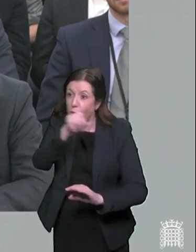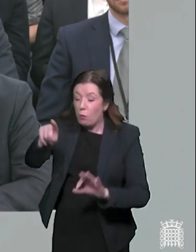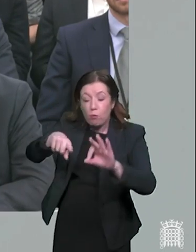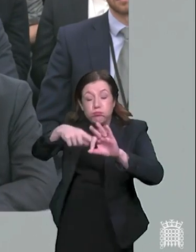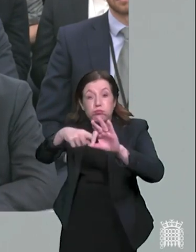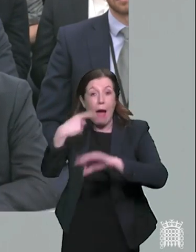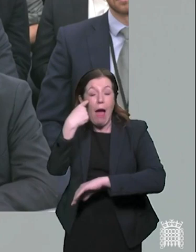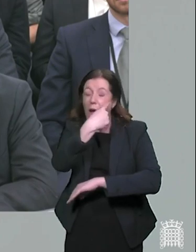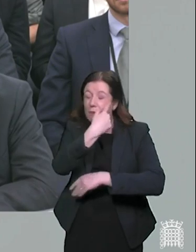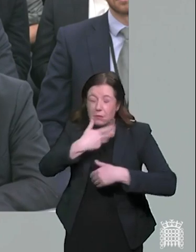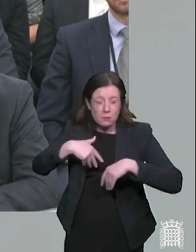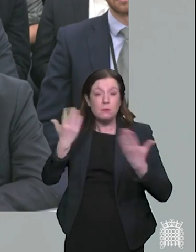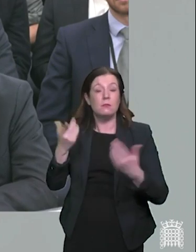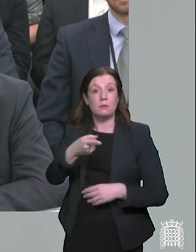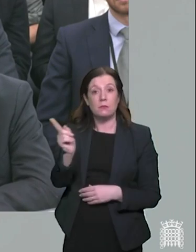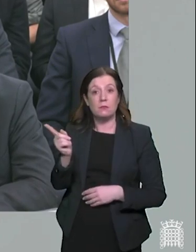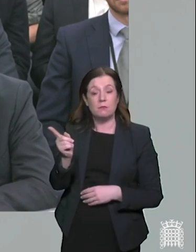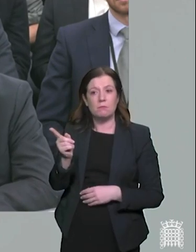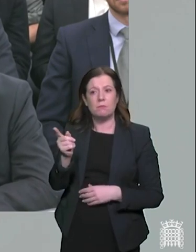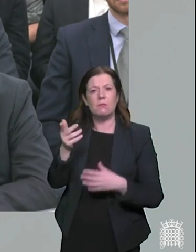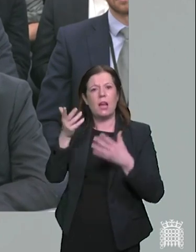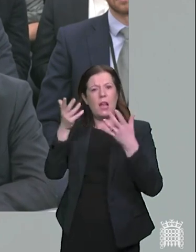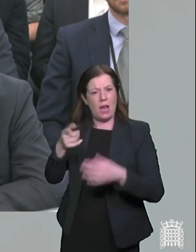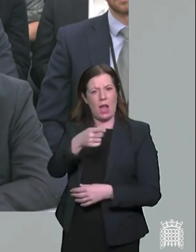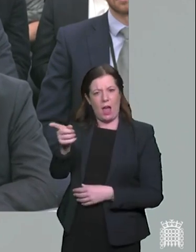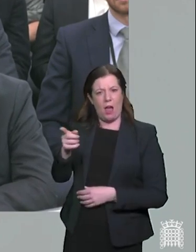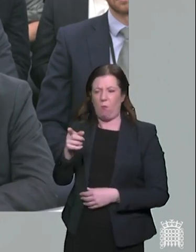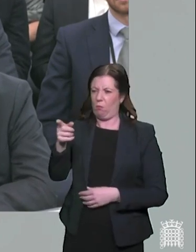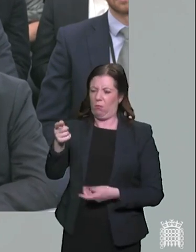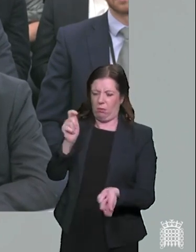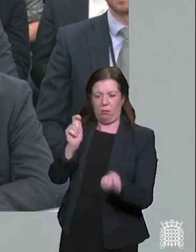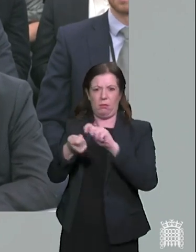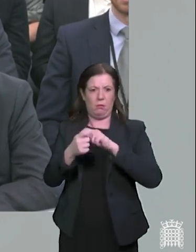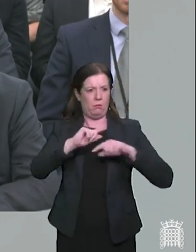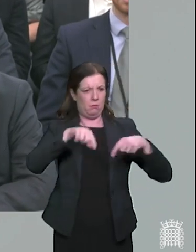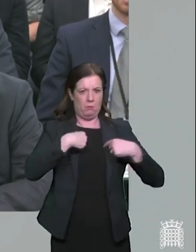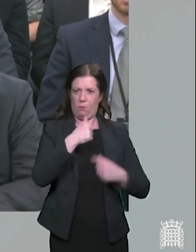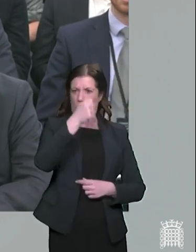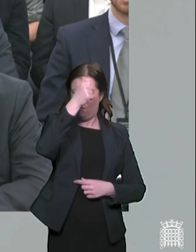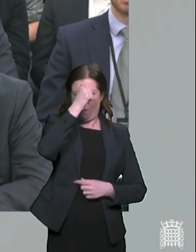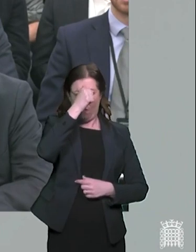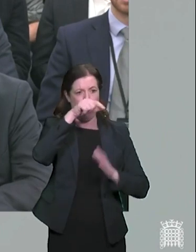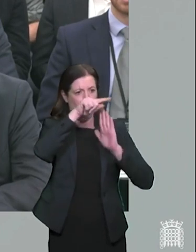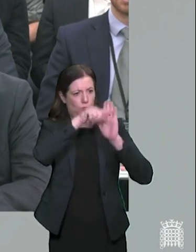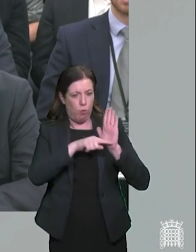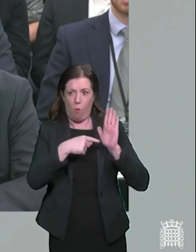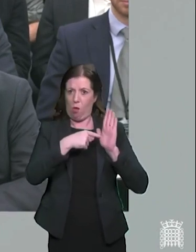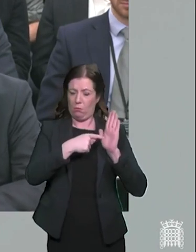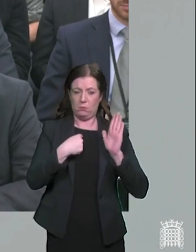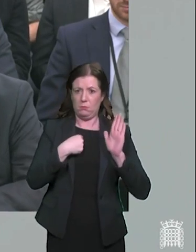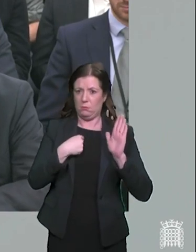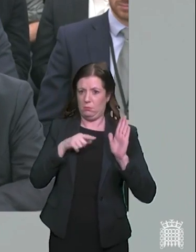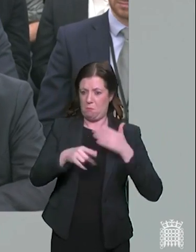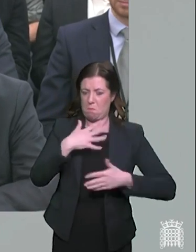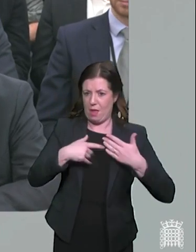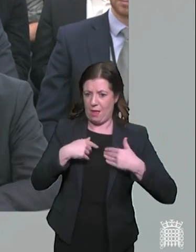happened. But if you now say instead that it must have been obvious that we were going against the rules and the guidance, then let's be